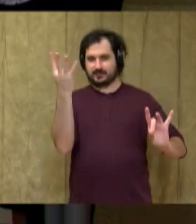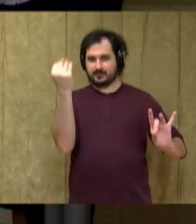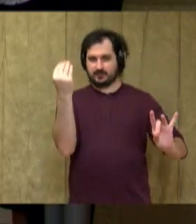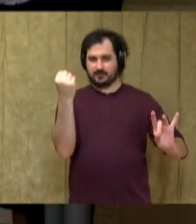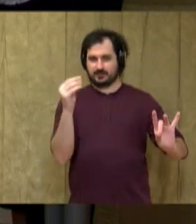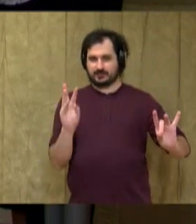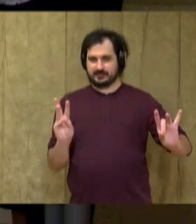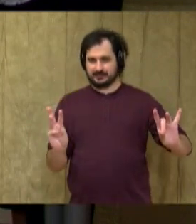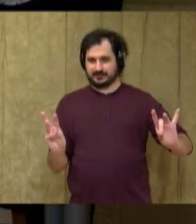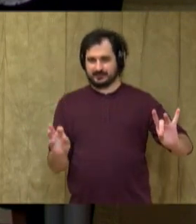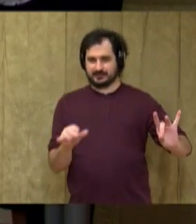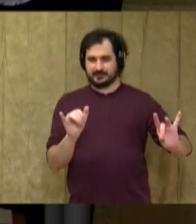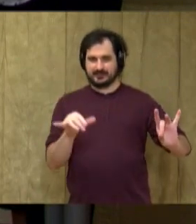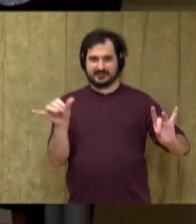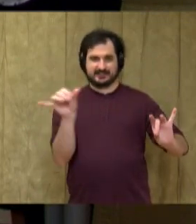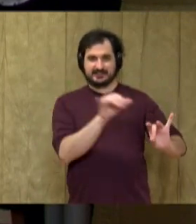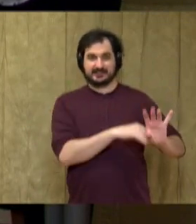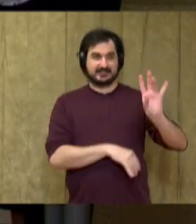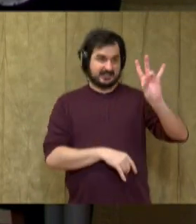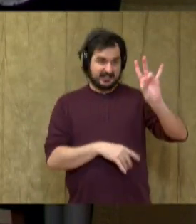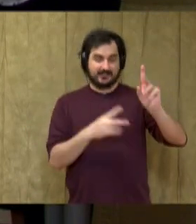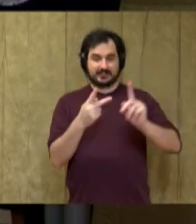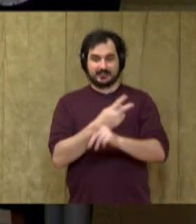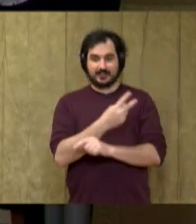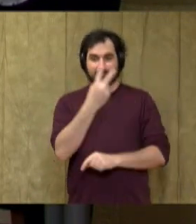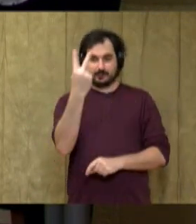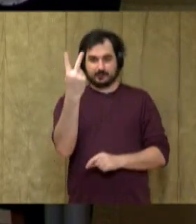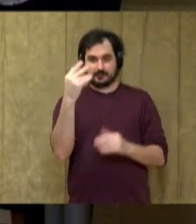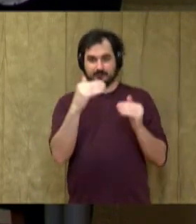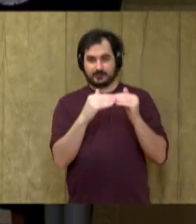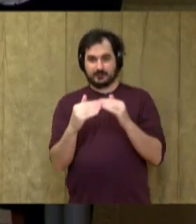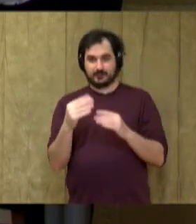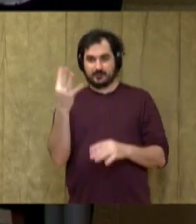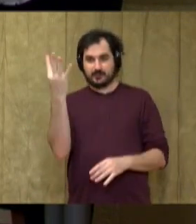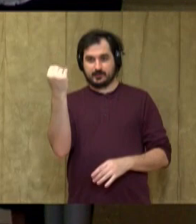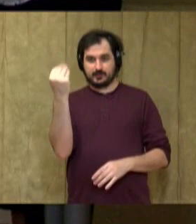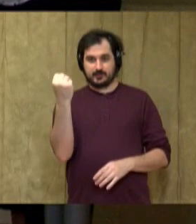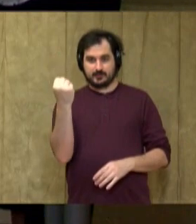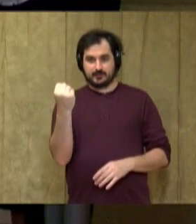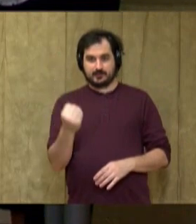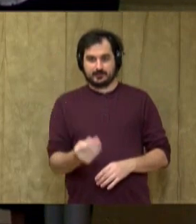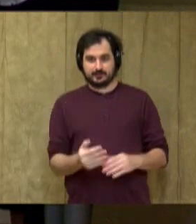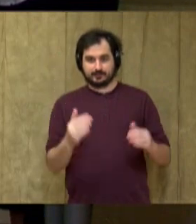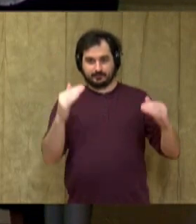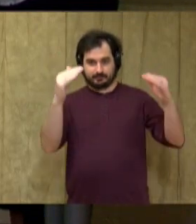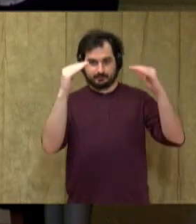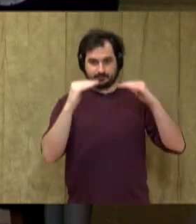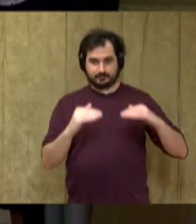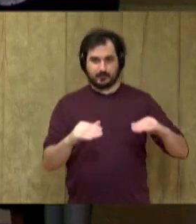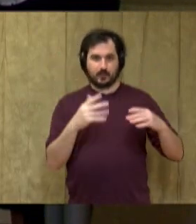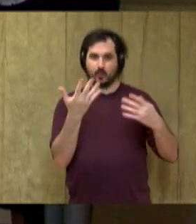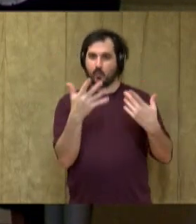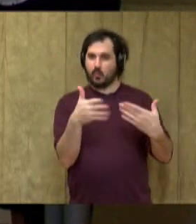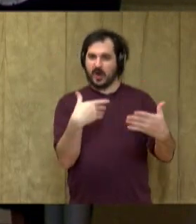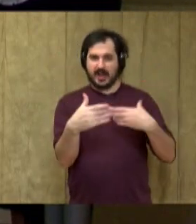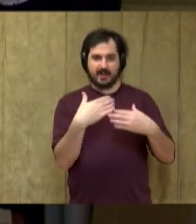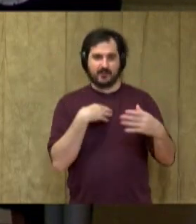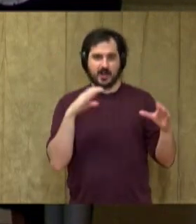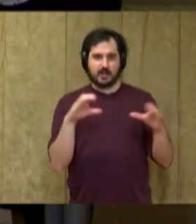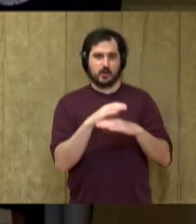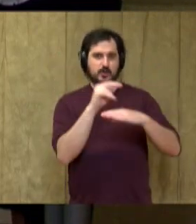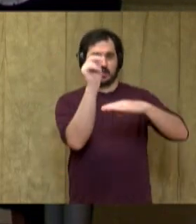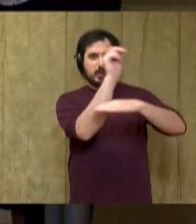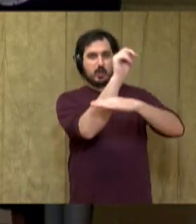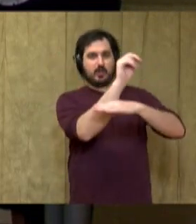7 times 2 is 14. Whatever I do to my numerator, I always do to my denominator. and 8